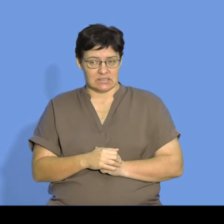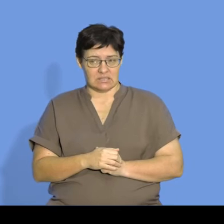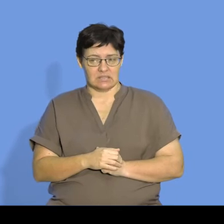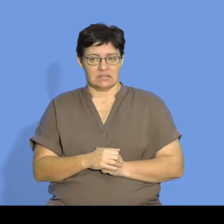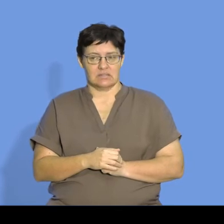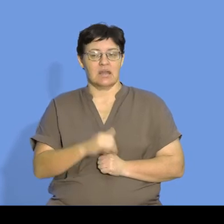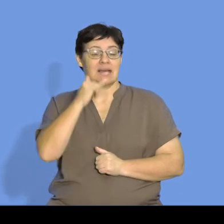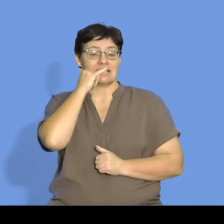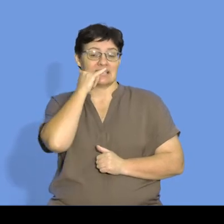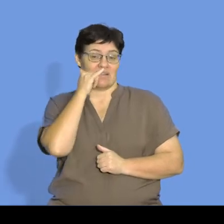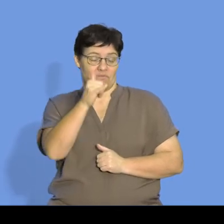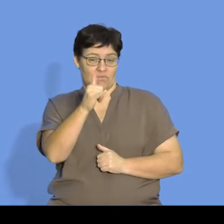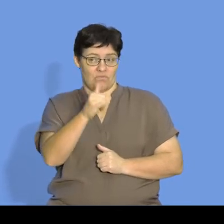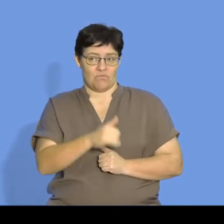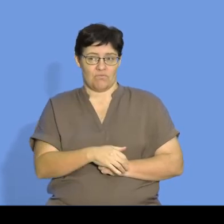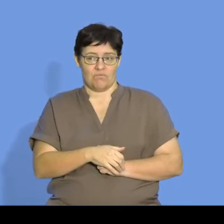telephone,